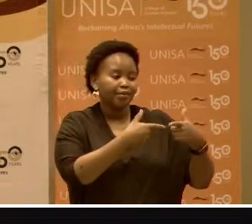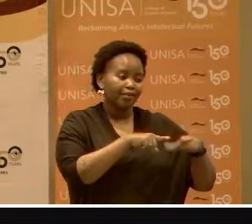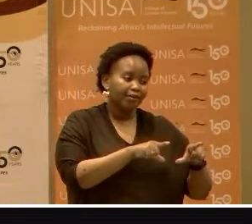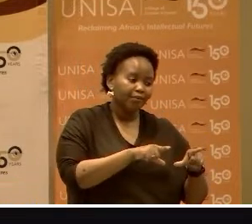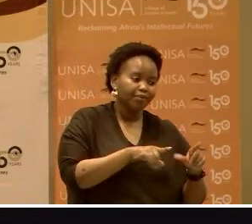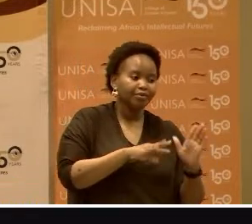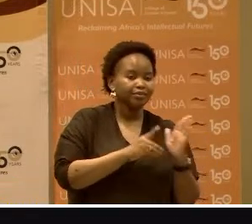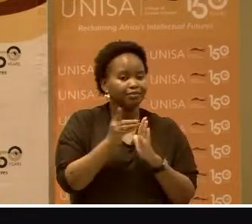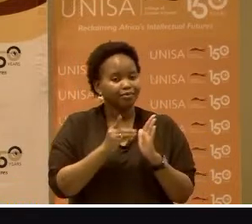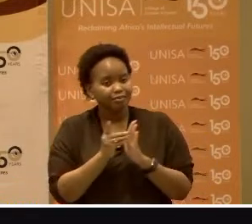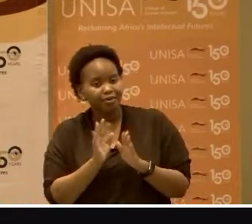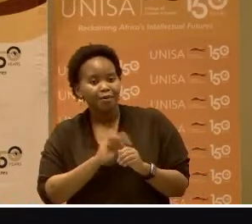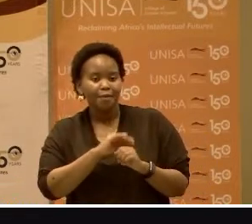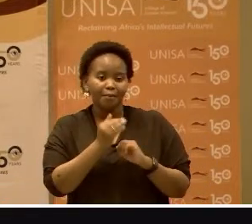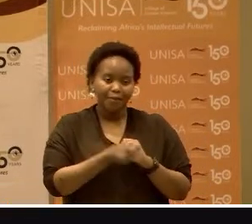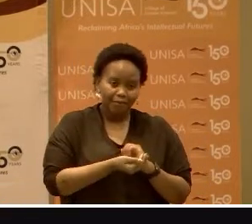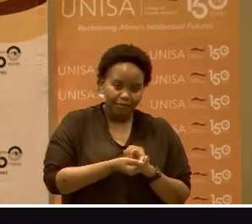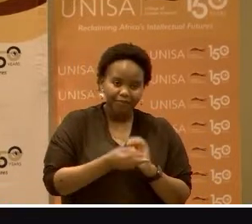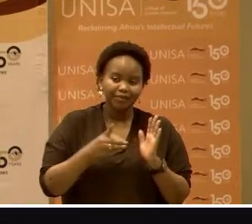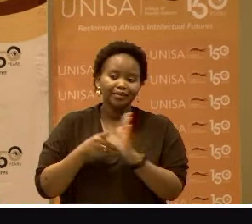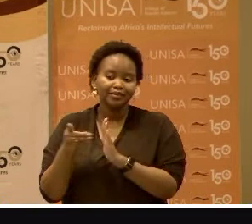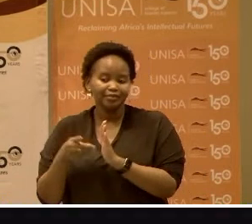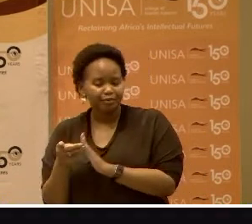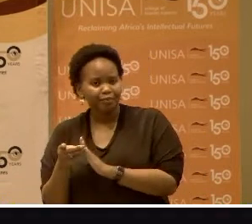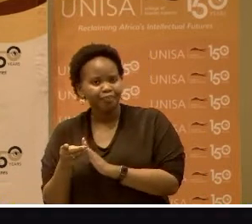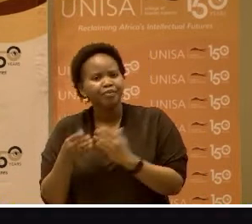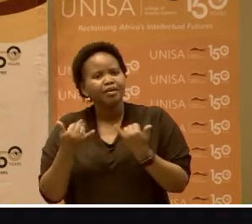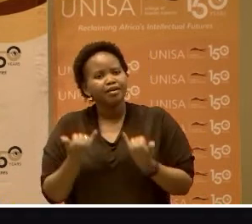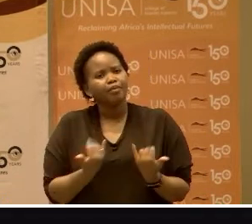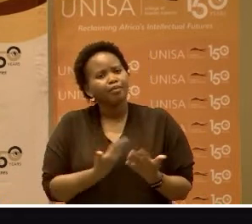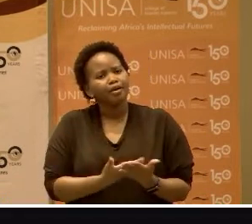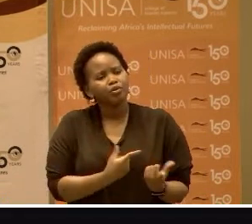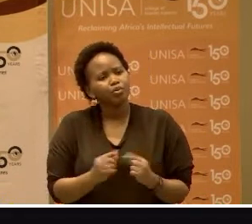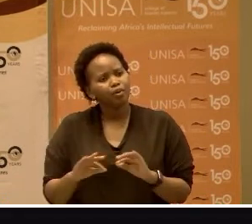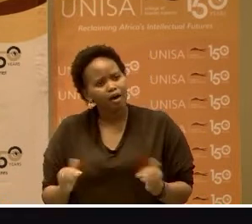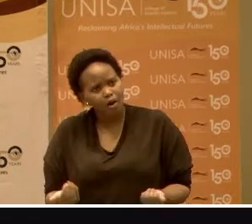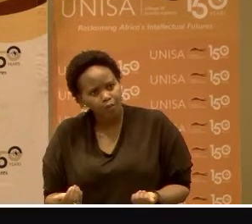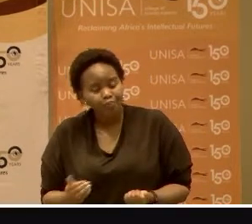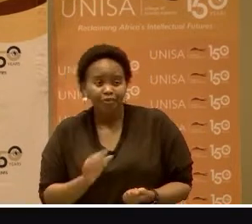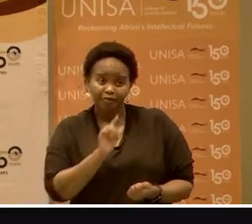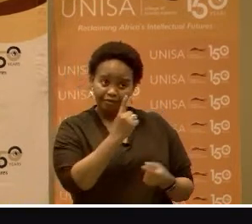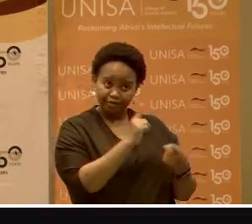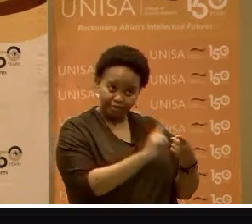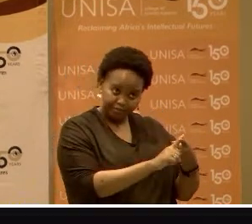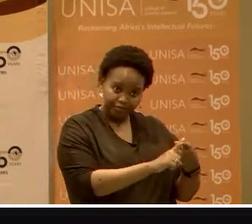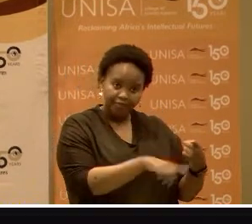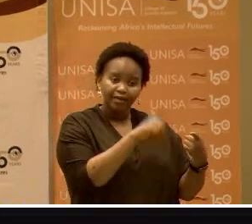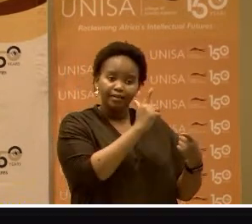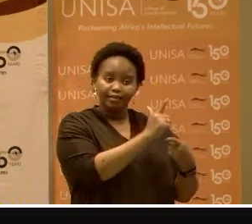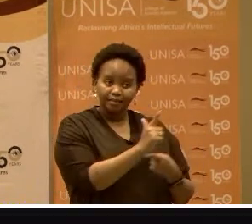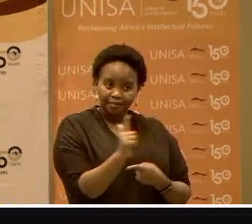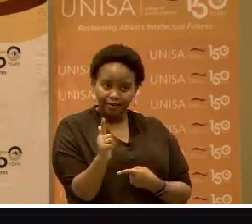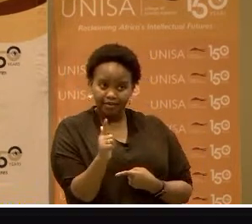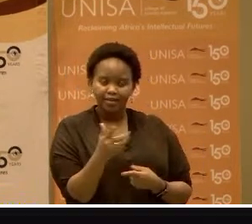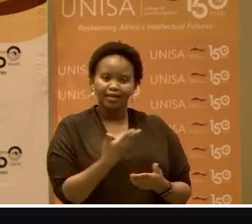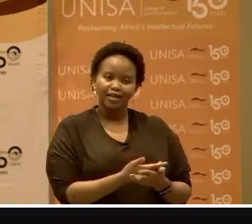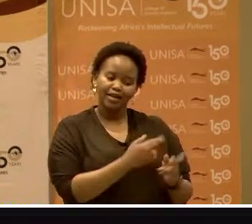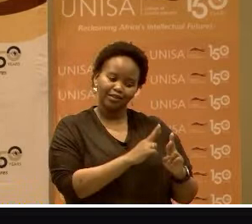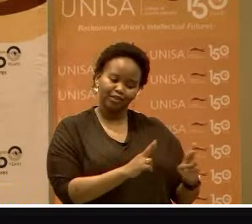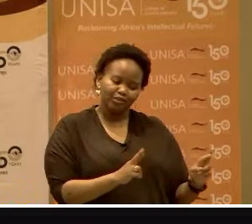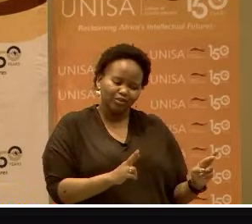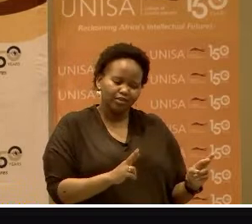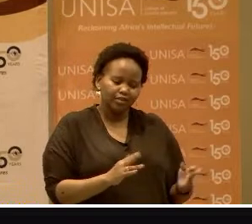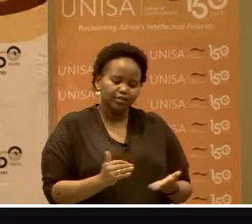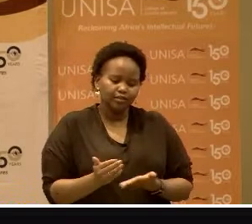language resources. Libraries. Our libraries can collect and organize language resources such as book, manuscript,